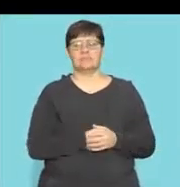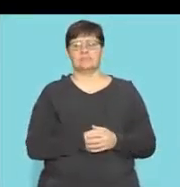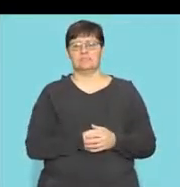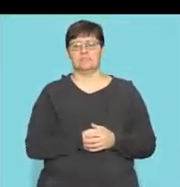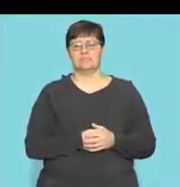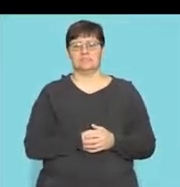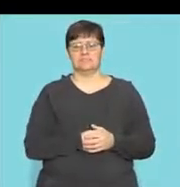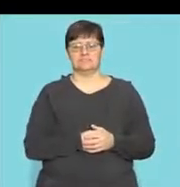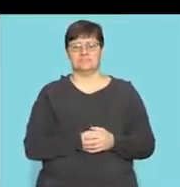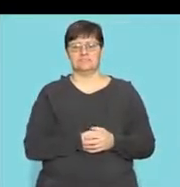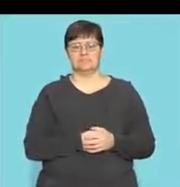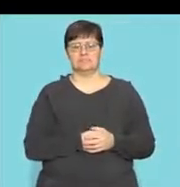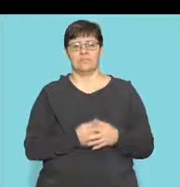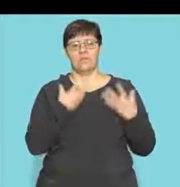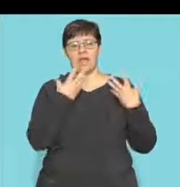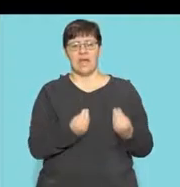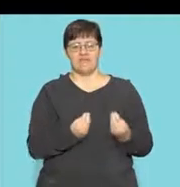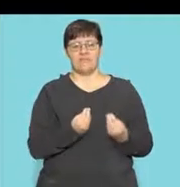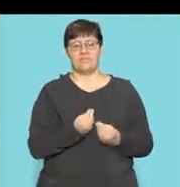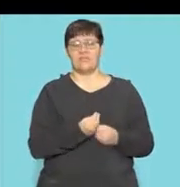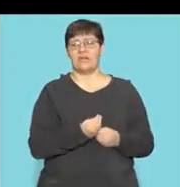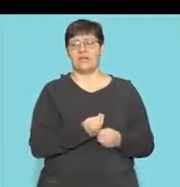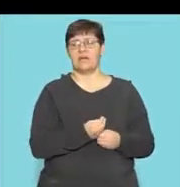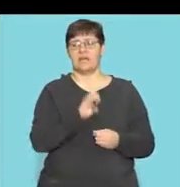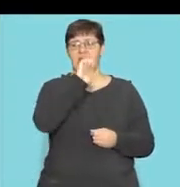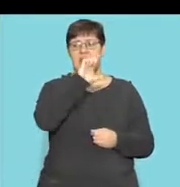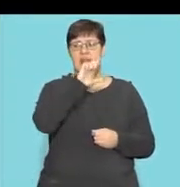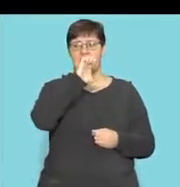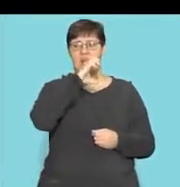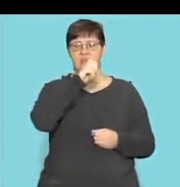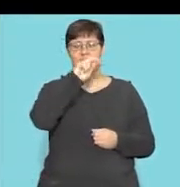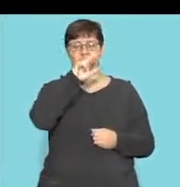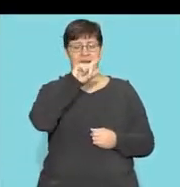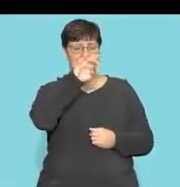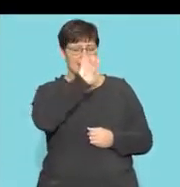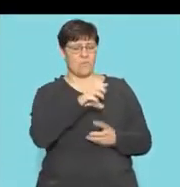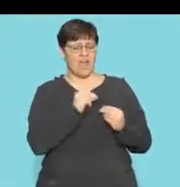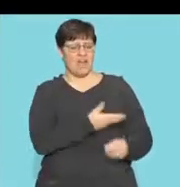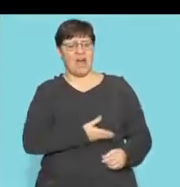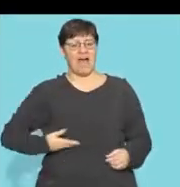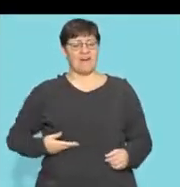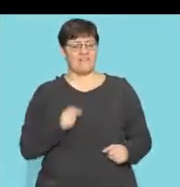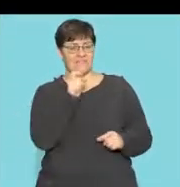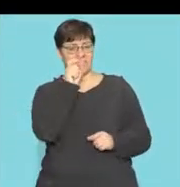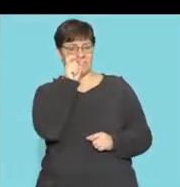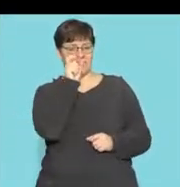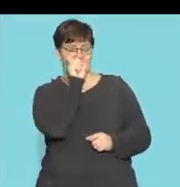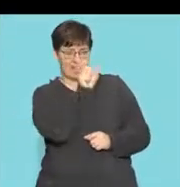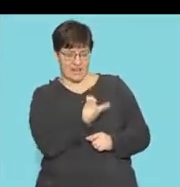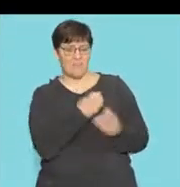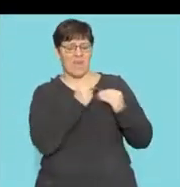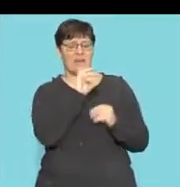a solution in a half cell where we would make sure that we've got ions in